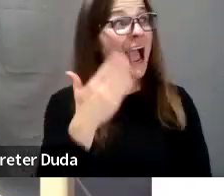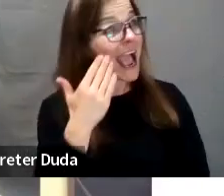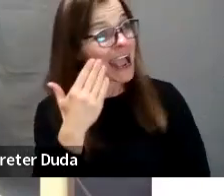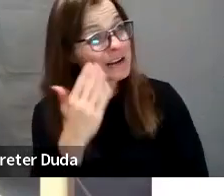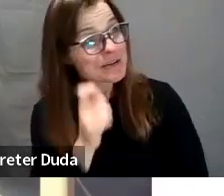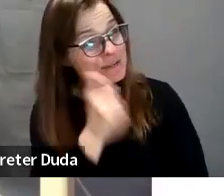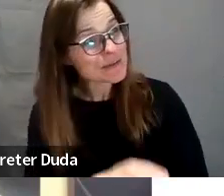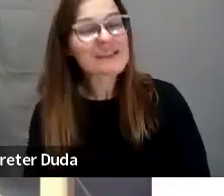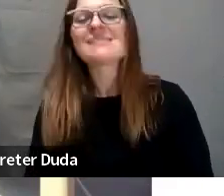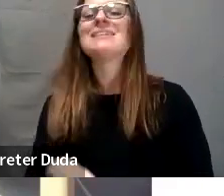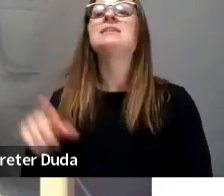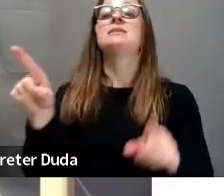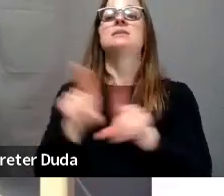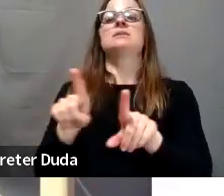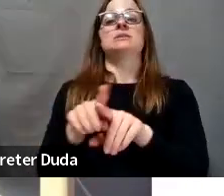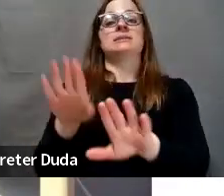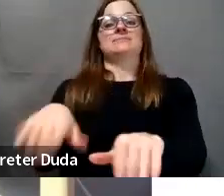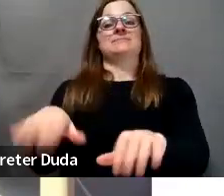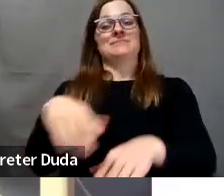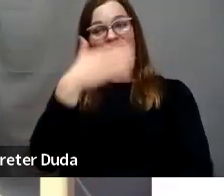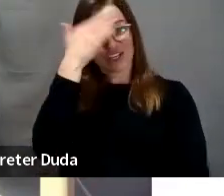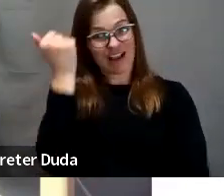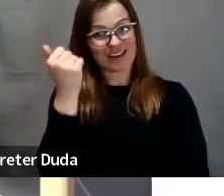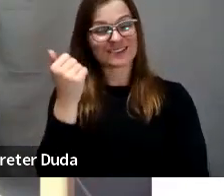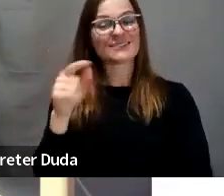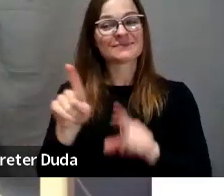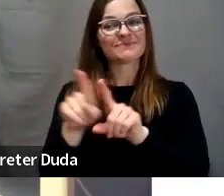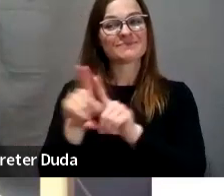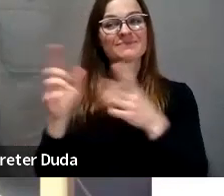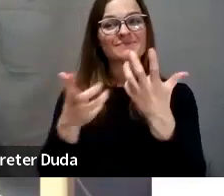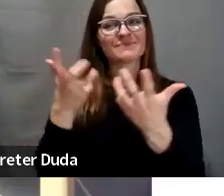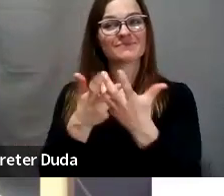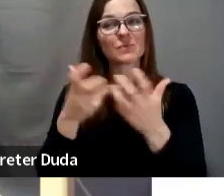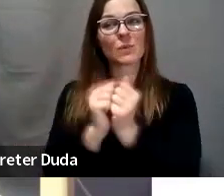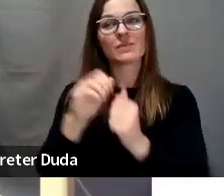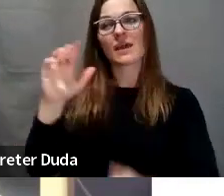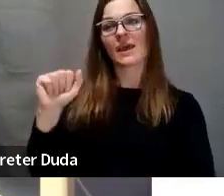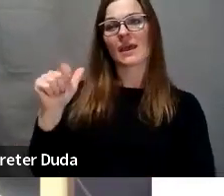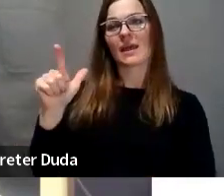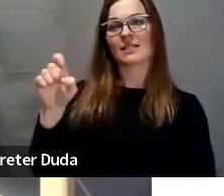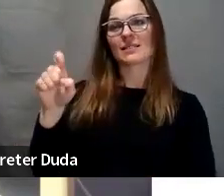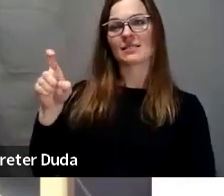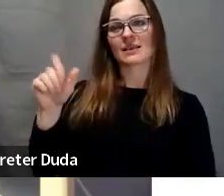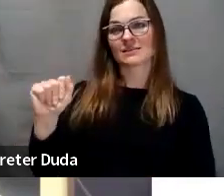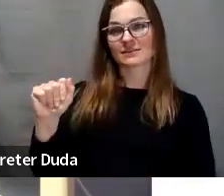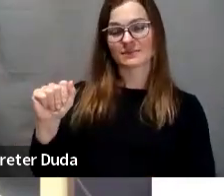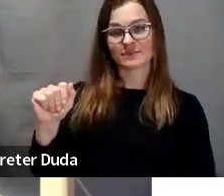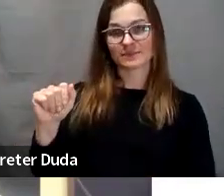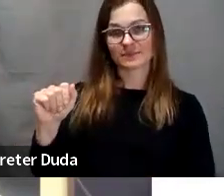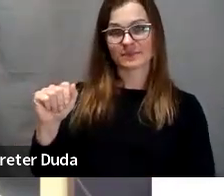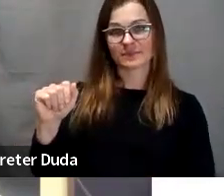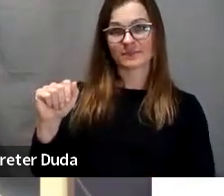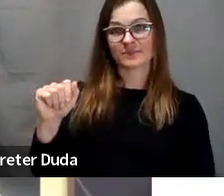cool. And oh, I forgot to tell you, this also works with Alexa. So you can